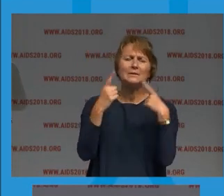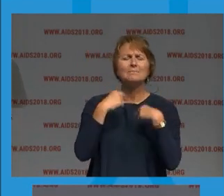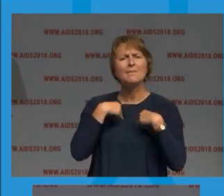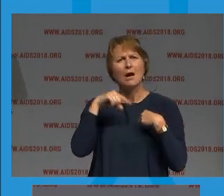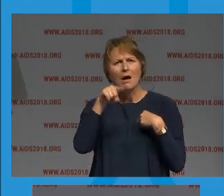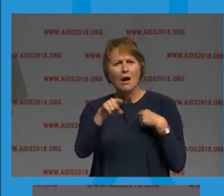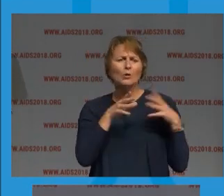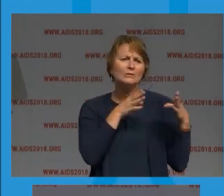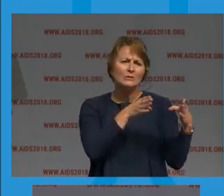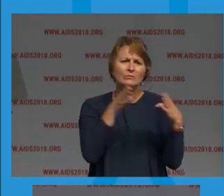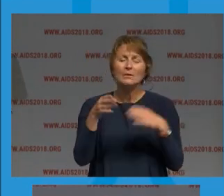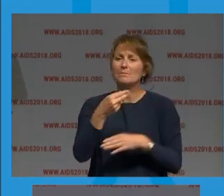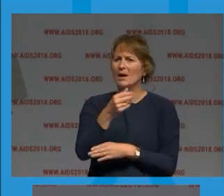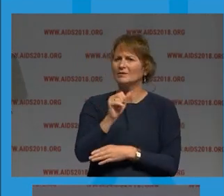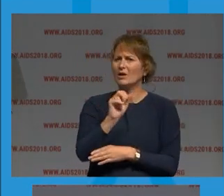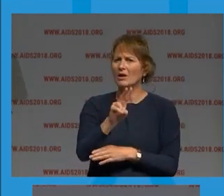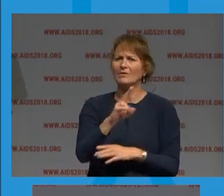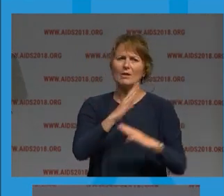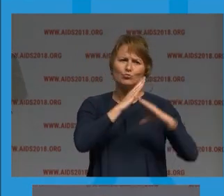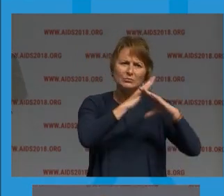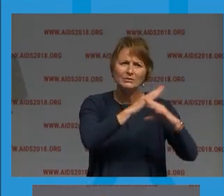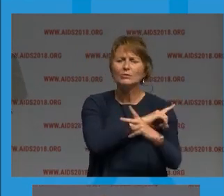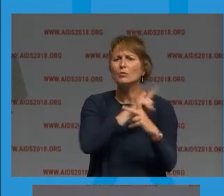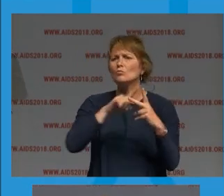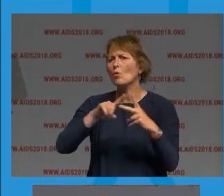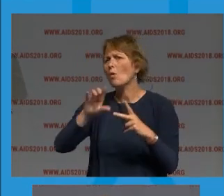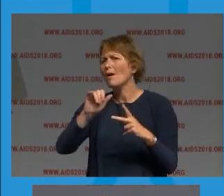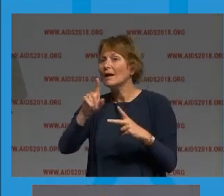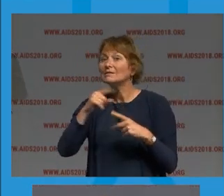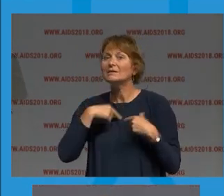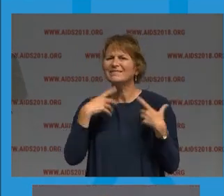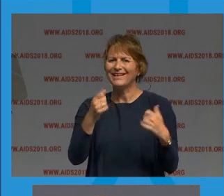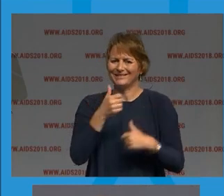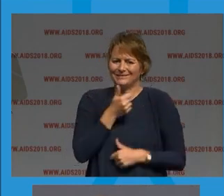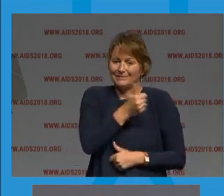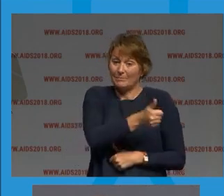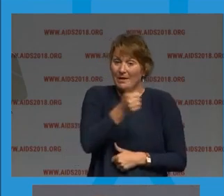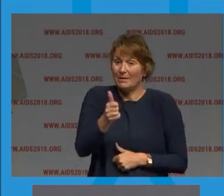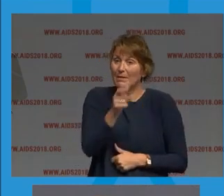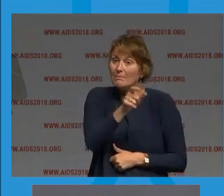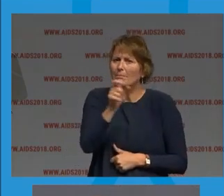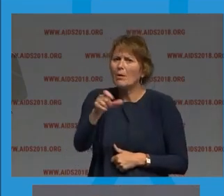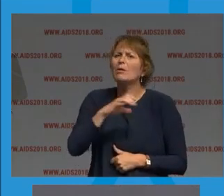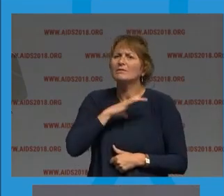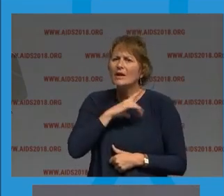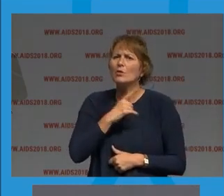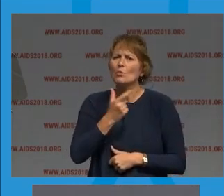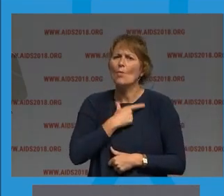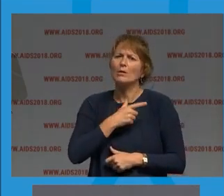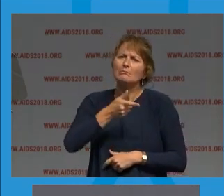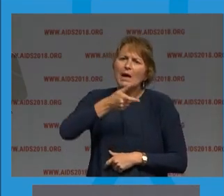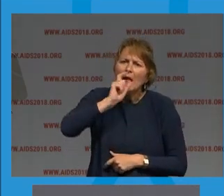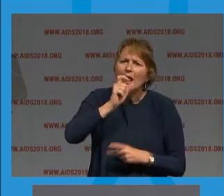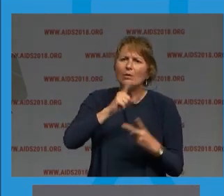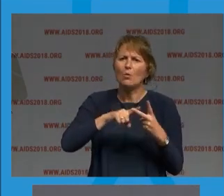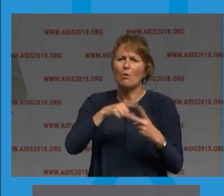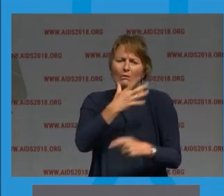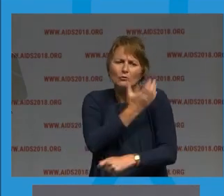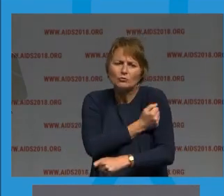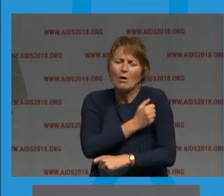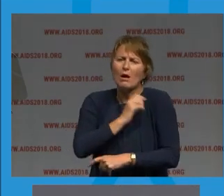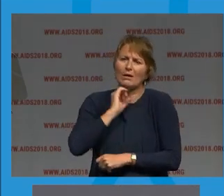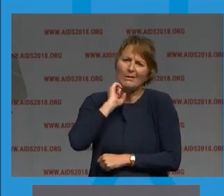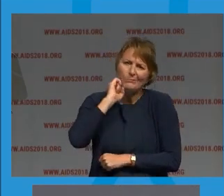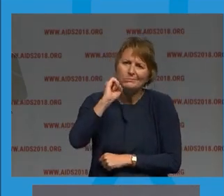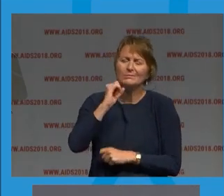HIV prevention and treatment outcomes for people with substance abuse. In my presentation today, I will talk very briefly about the magnitude